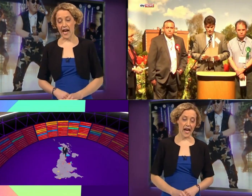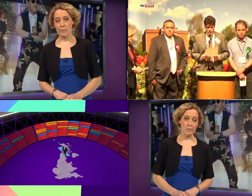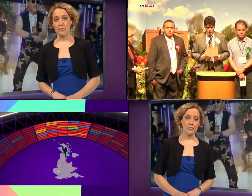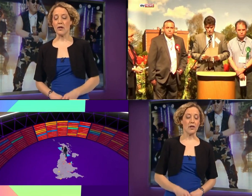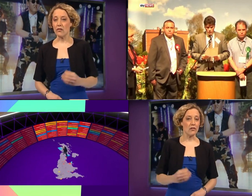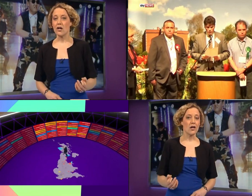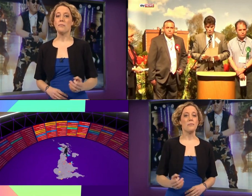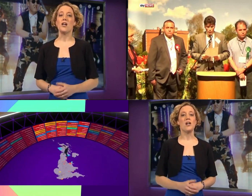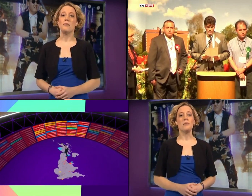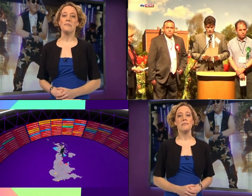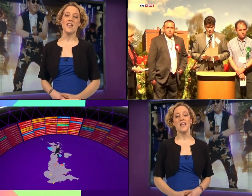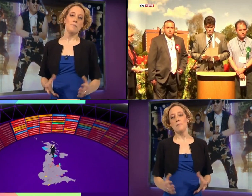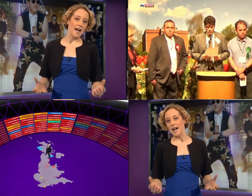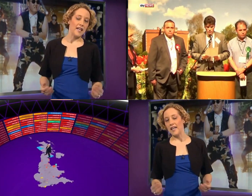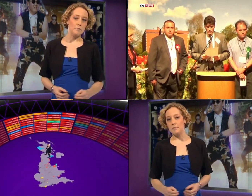Party candidate,